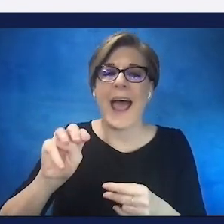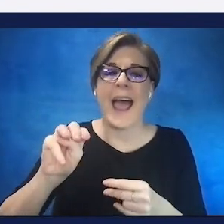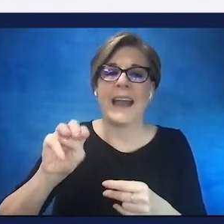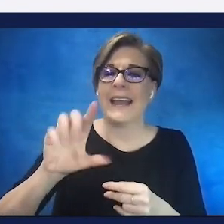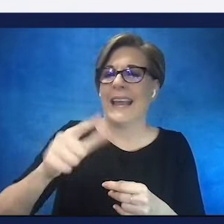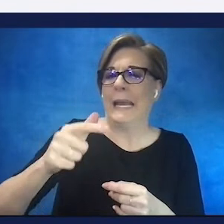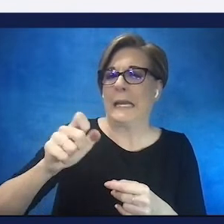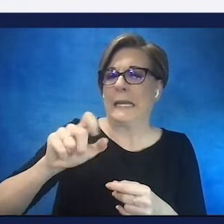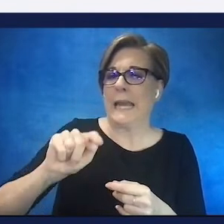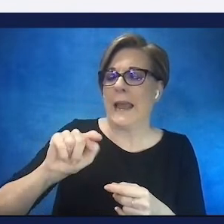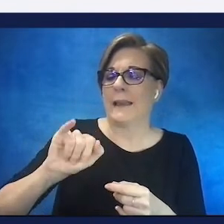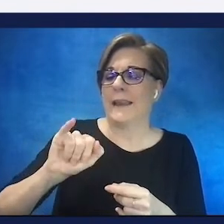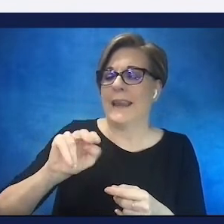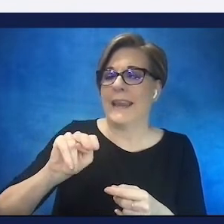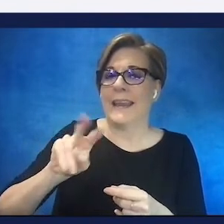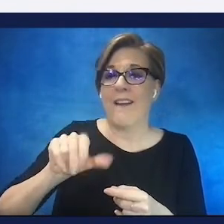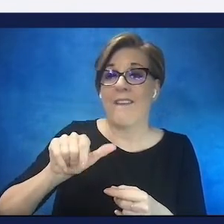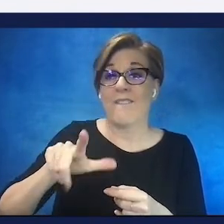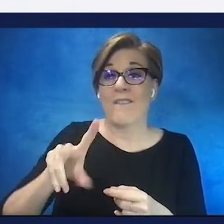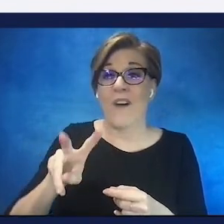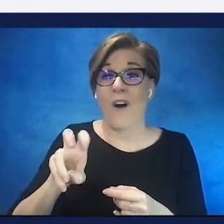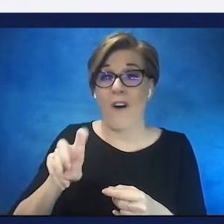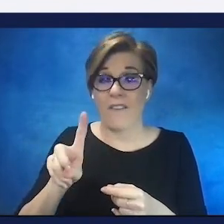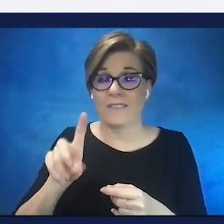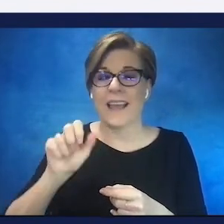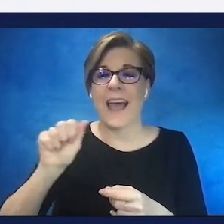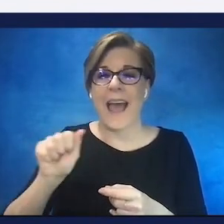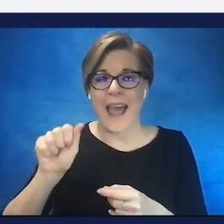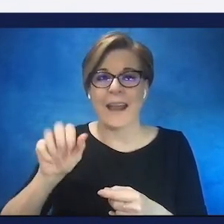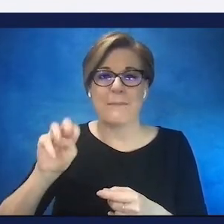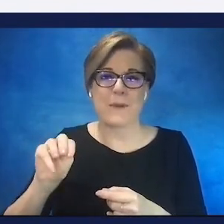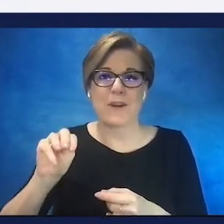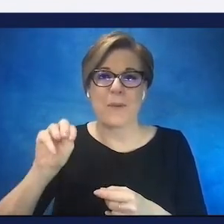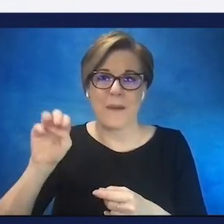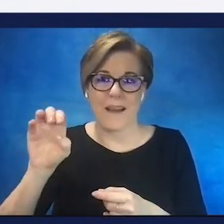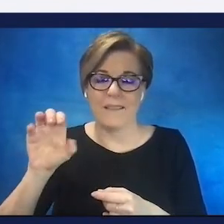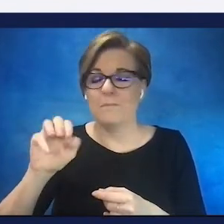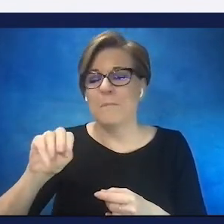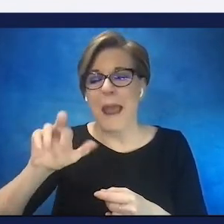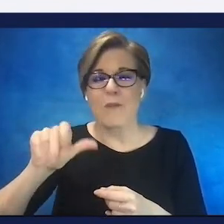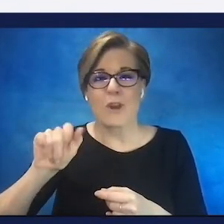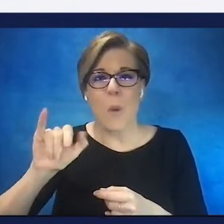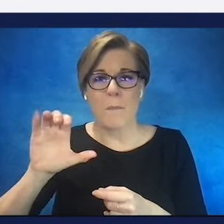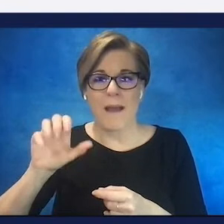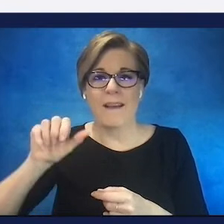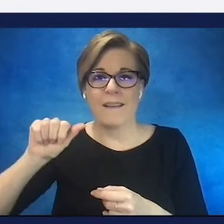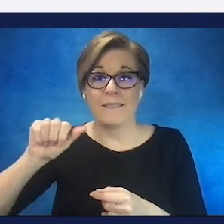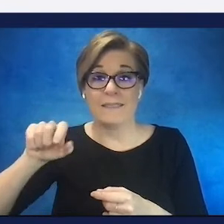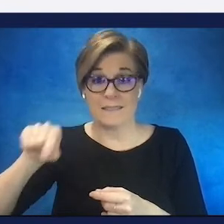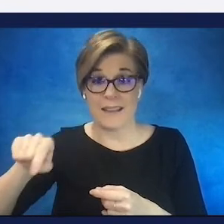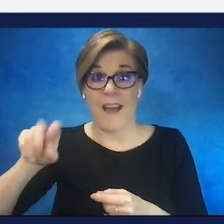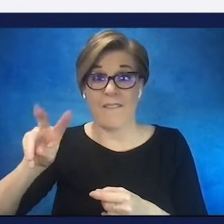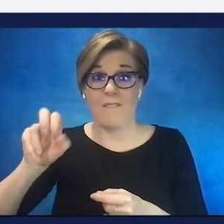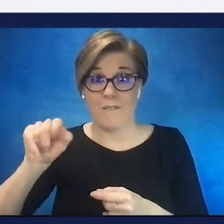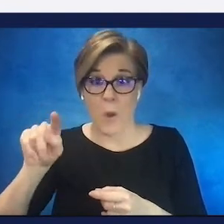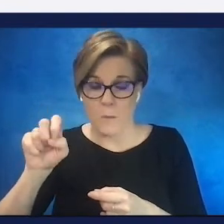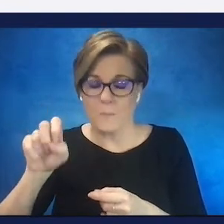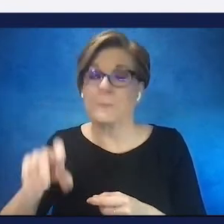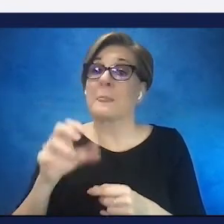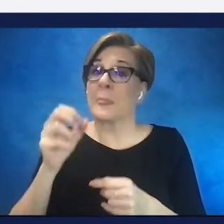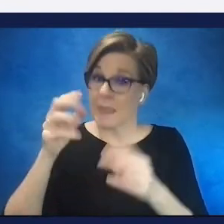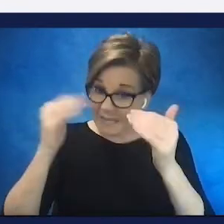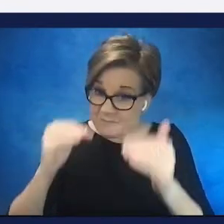getinvolved.maricopa.vote. Then we're going to move into a live Q&A session and answer the questions you submit. The panel includes